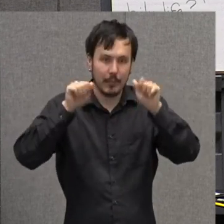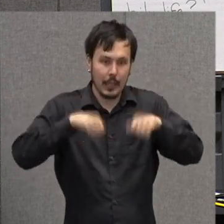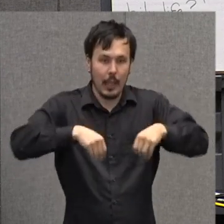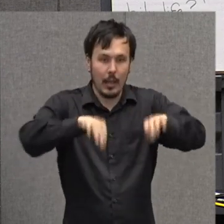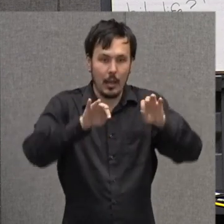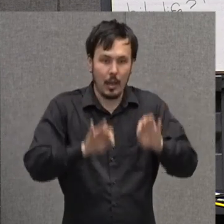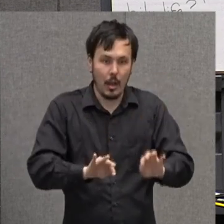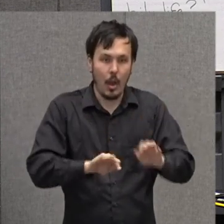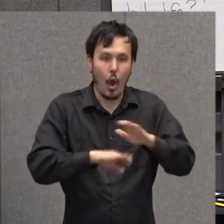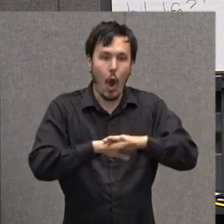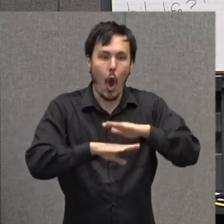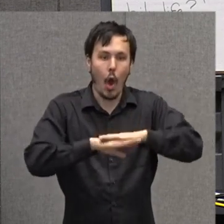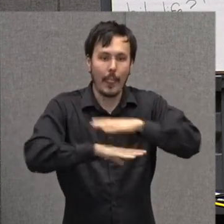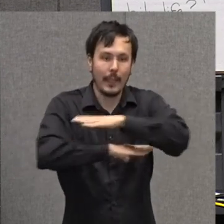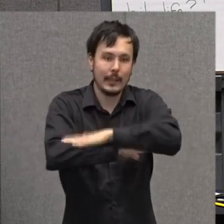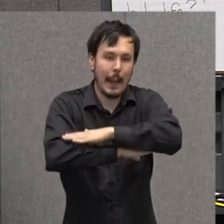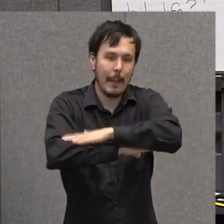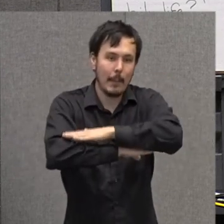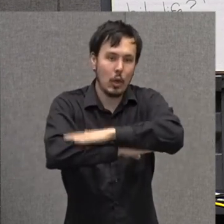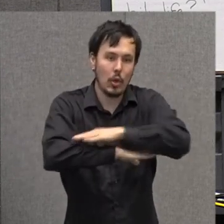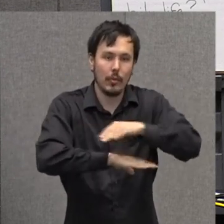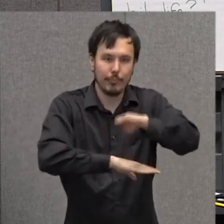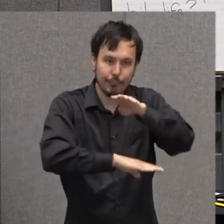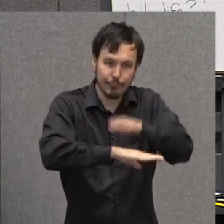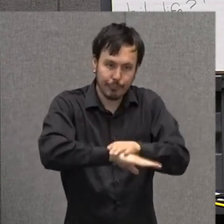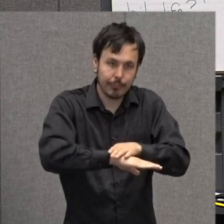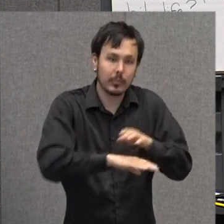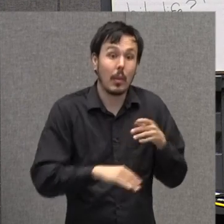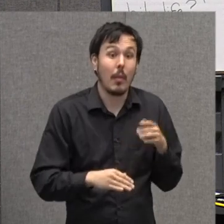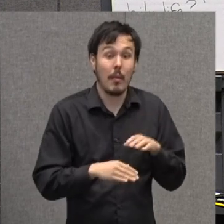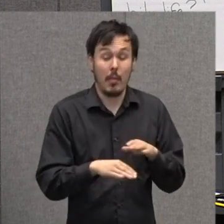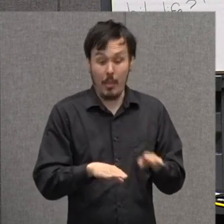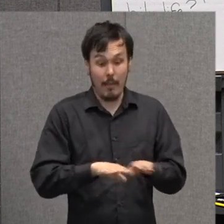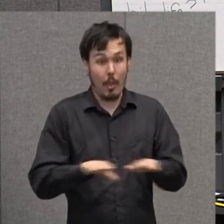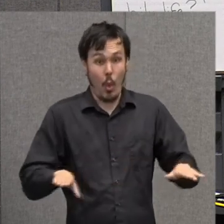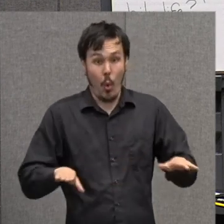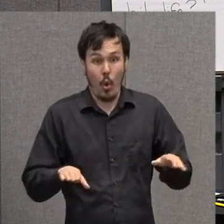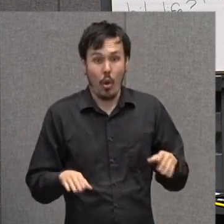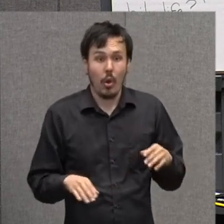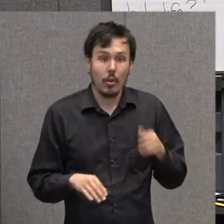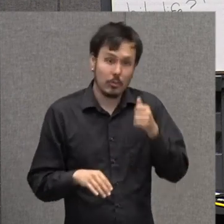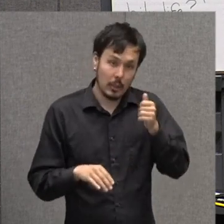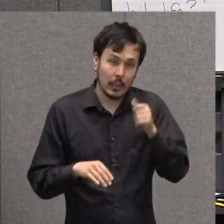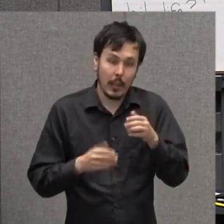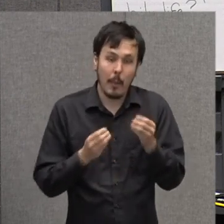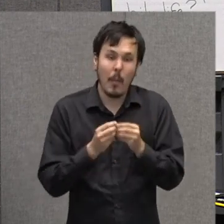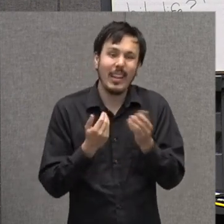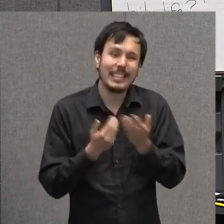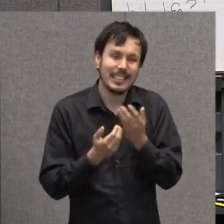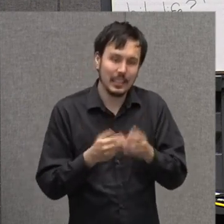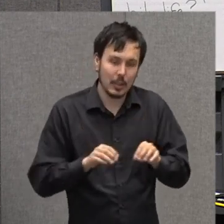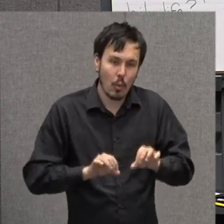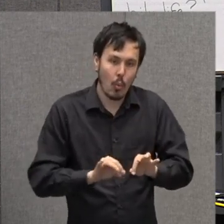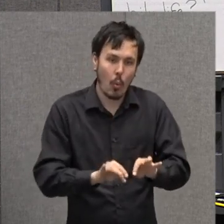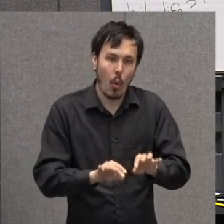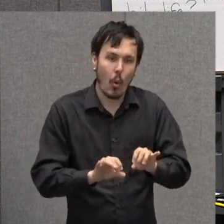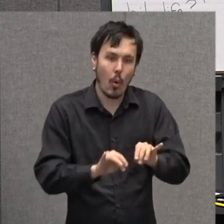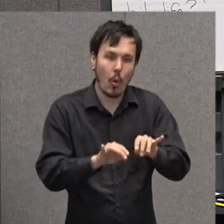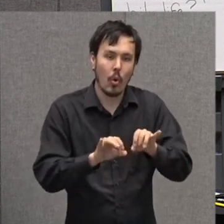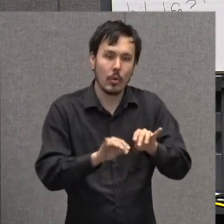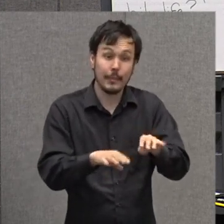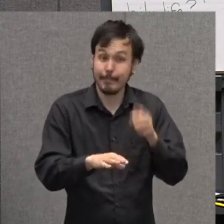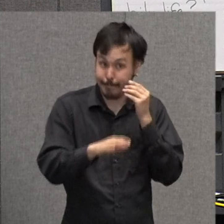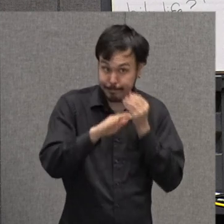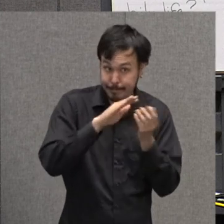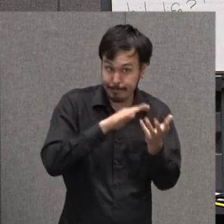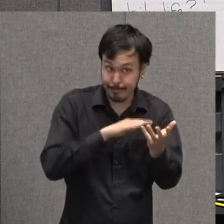paper on your desk or on the floor and just roll. Now, the secret is